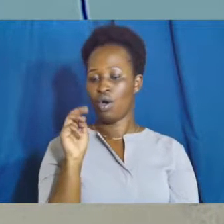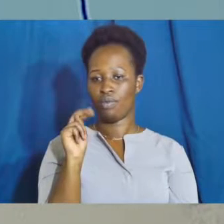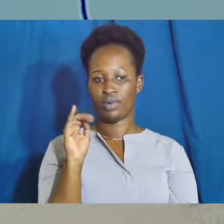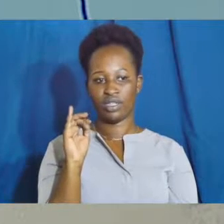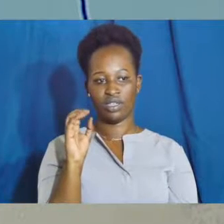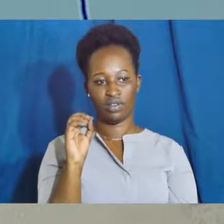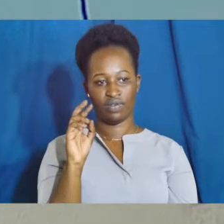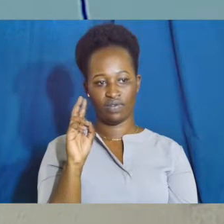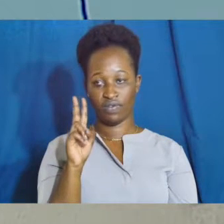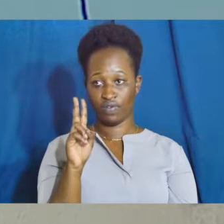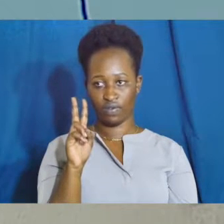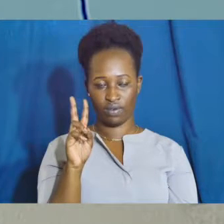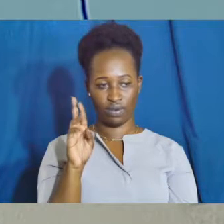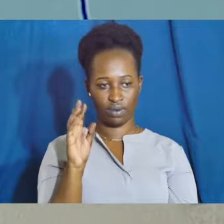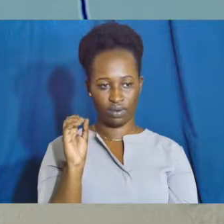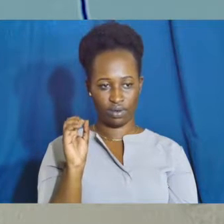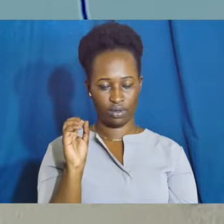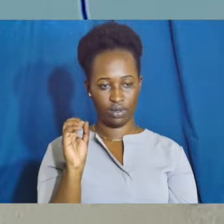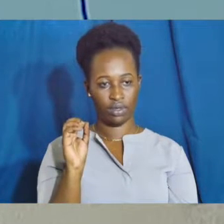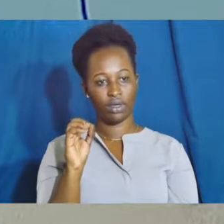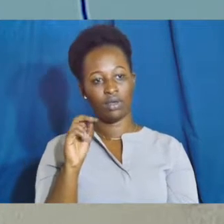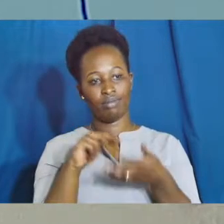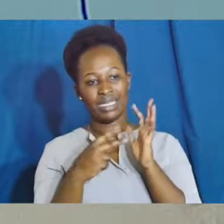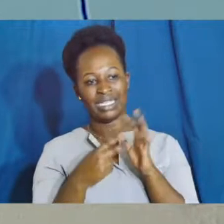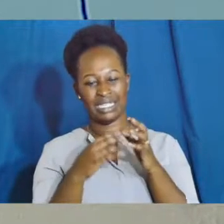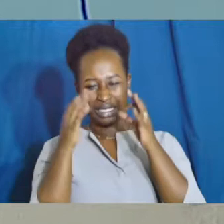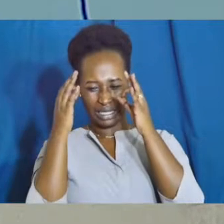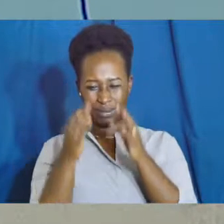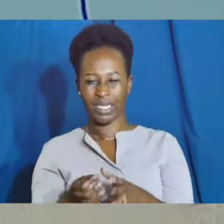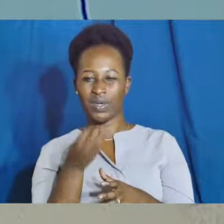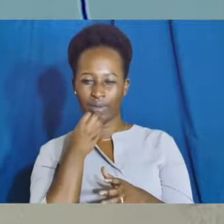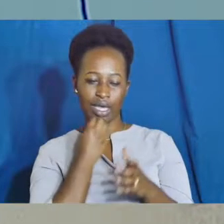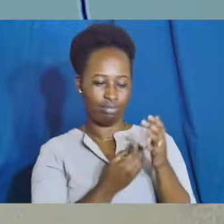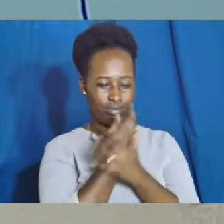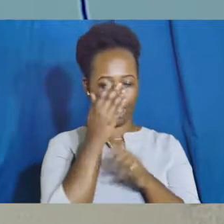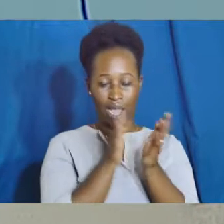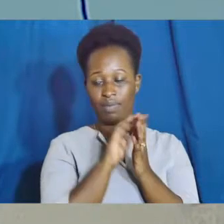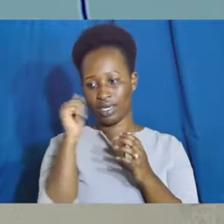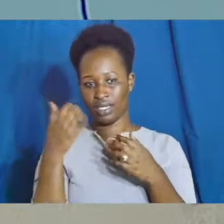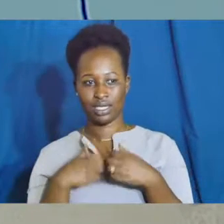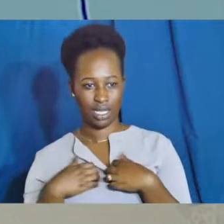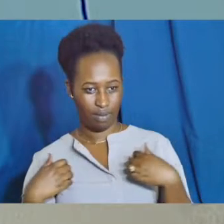Omnivore means the organism which eats the plant and other animals.